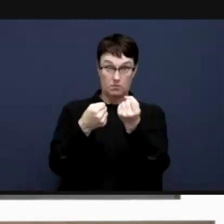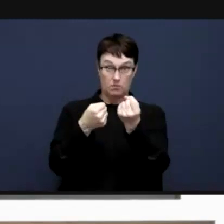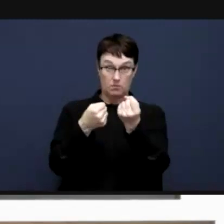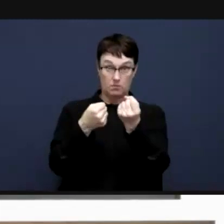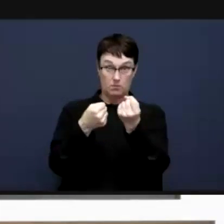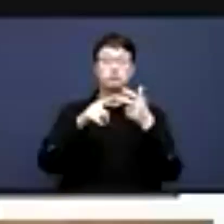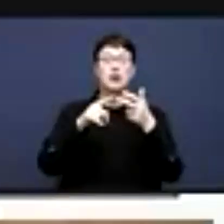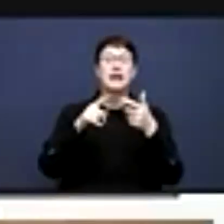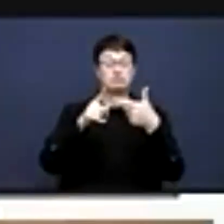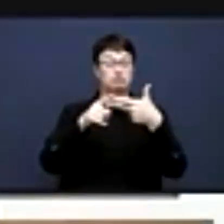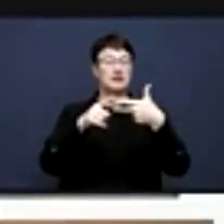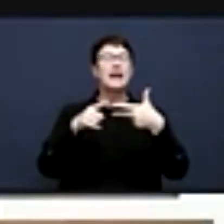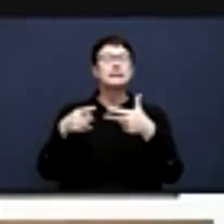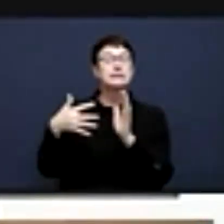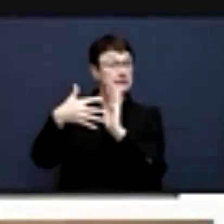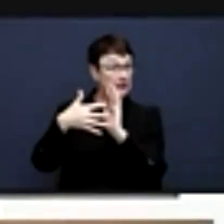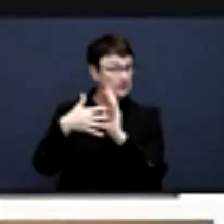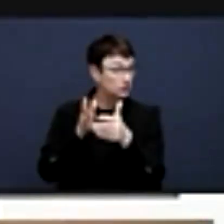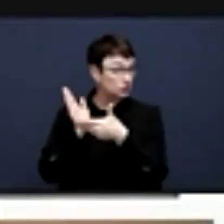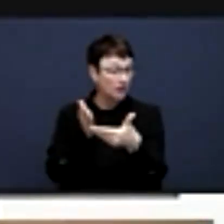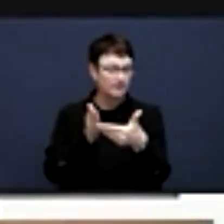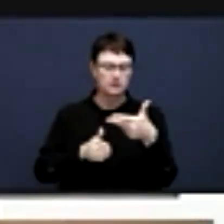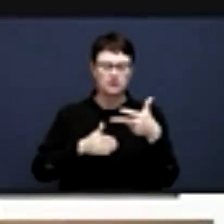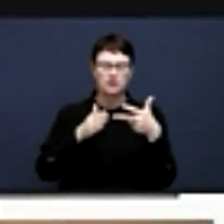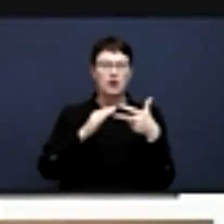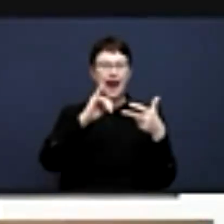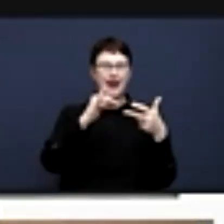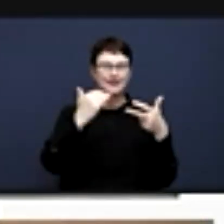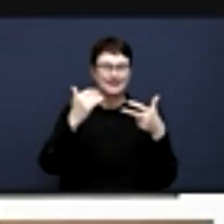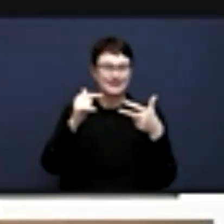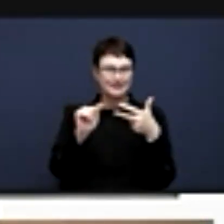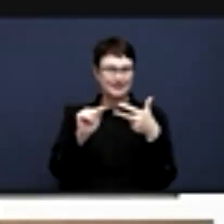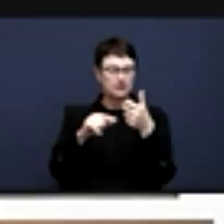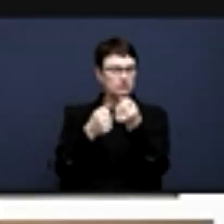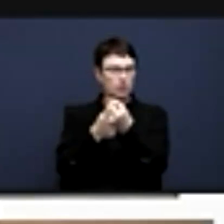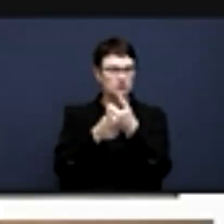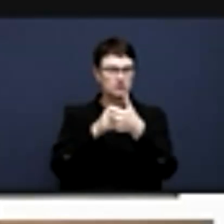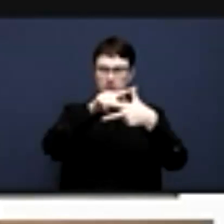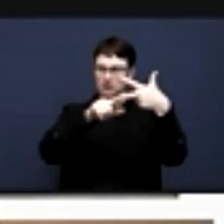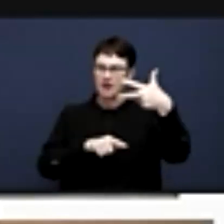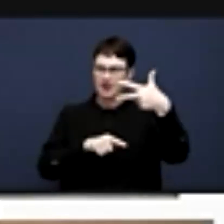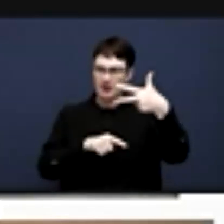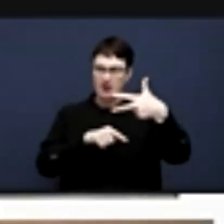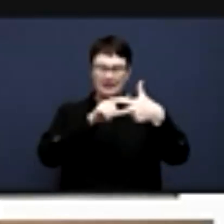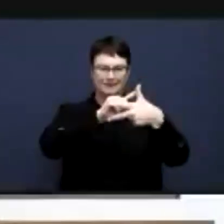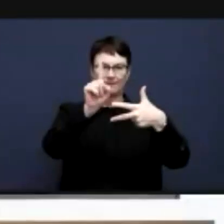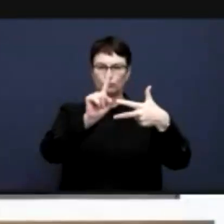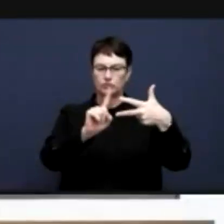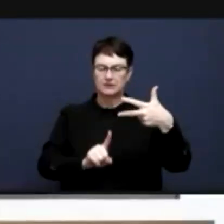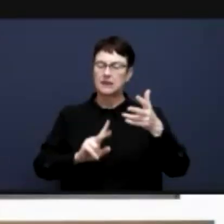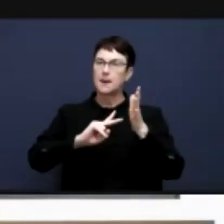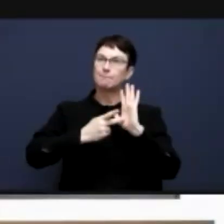because if I go to a bank and I ask in-person support, does this, and they give me a